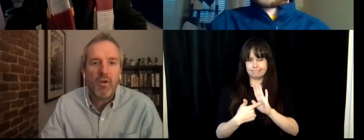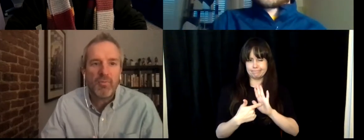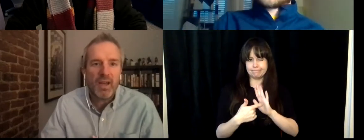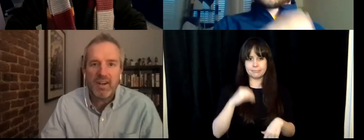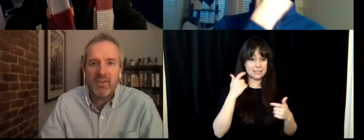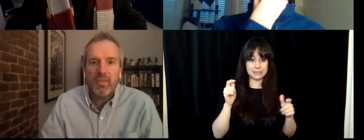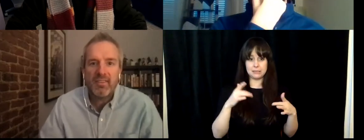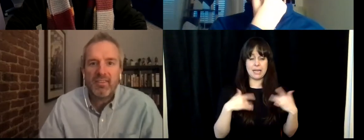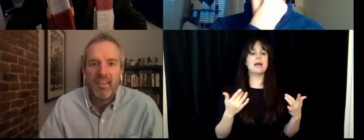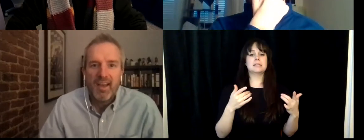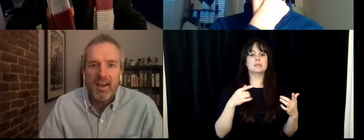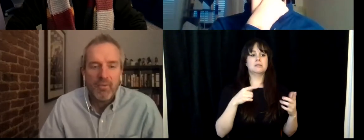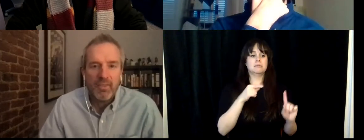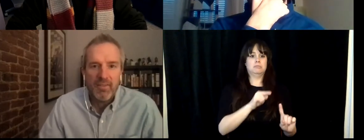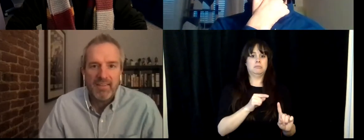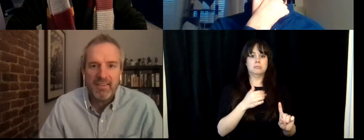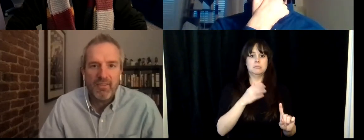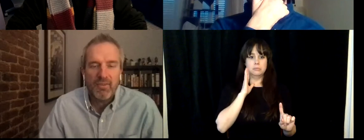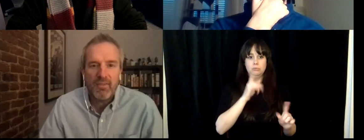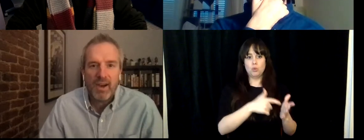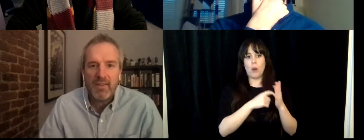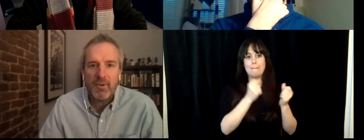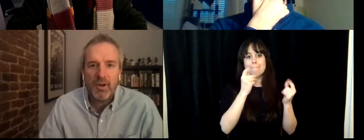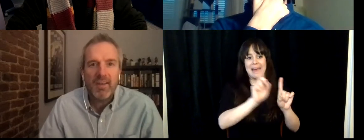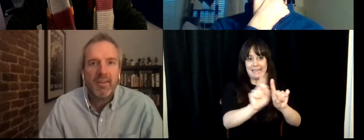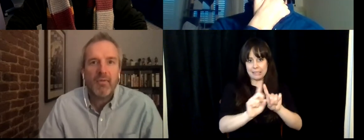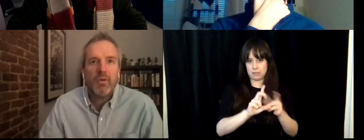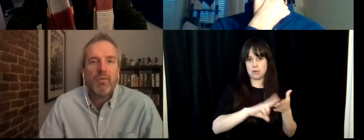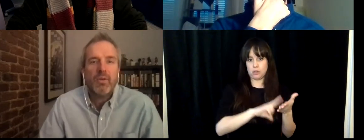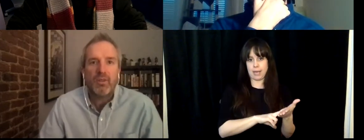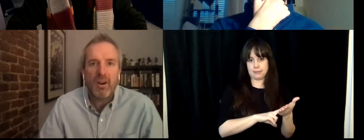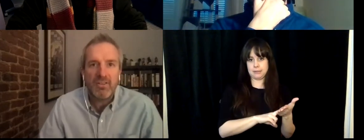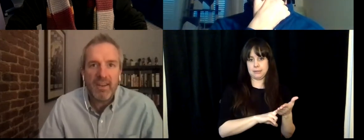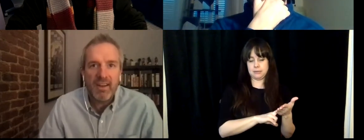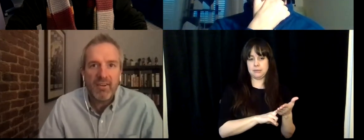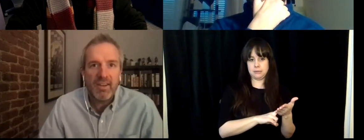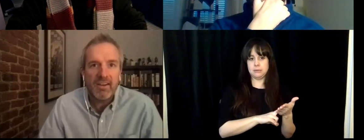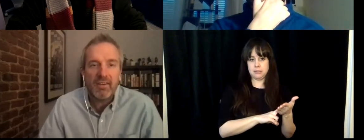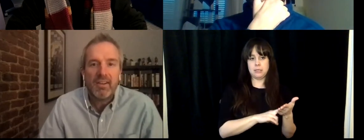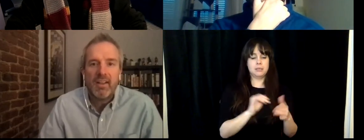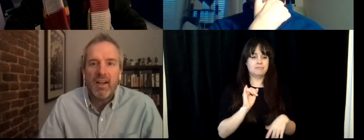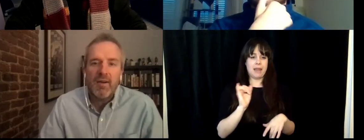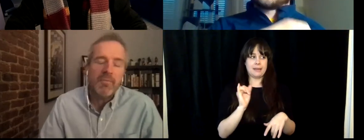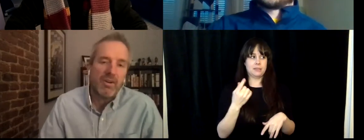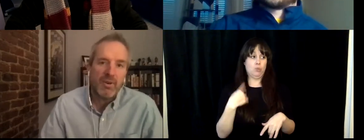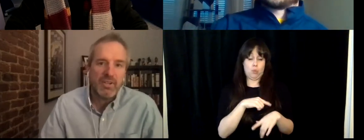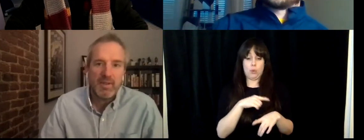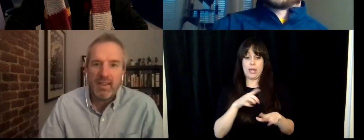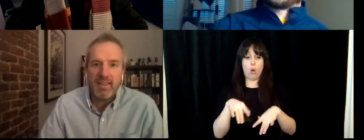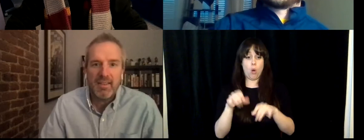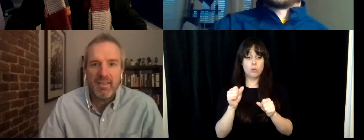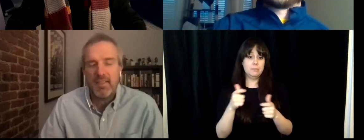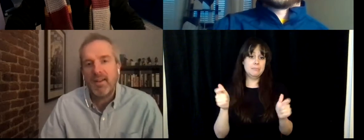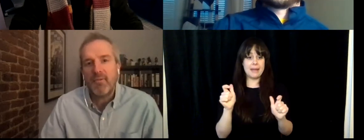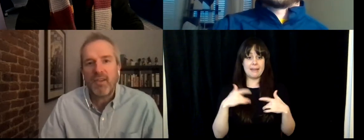that go with this, with an event. If you've ever had to put on, we do a large event every year here in Richmond,